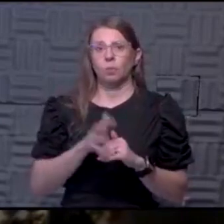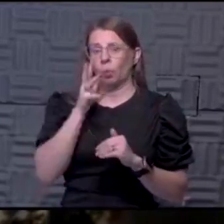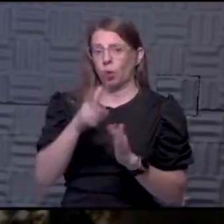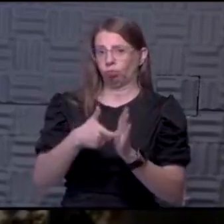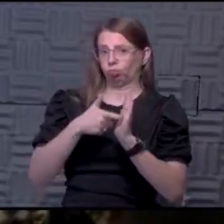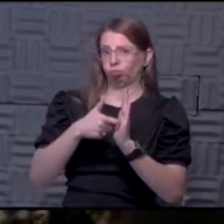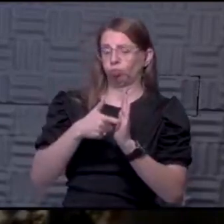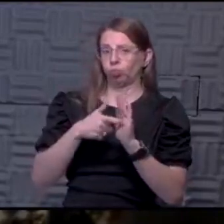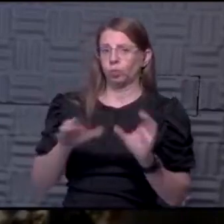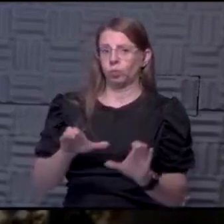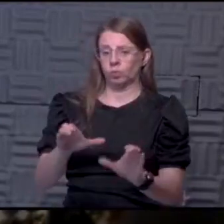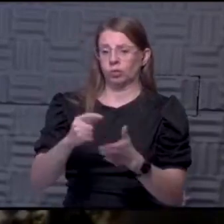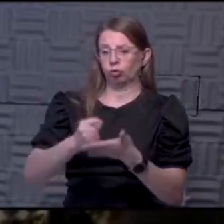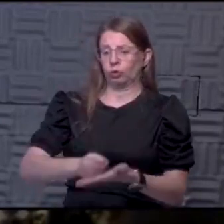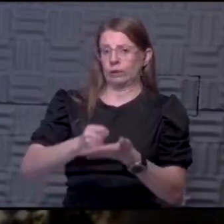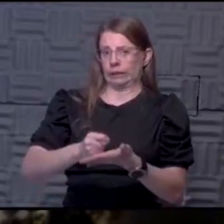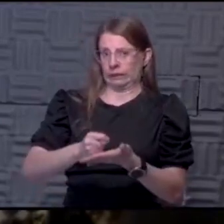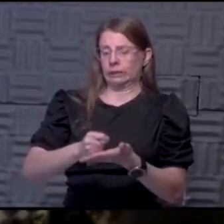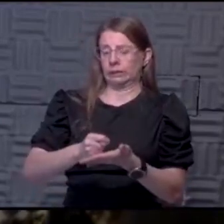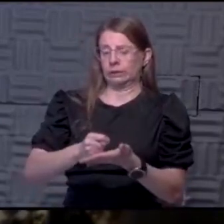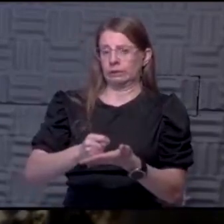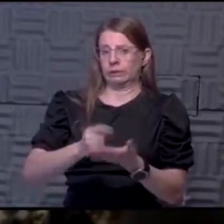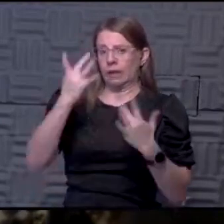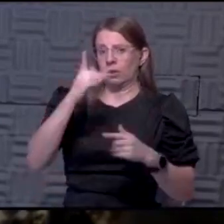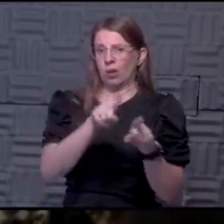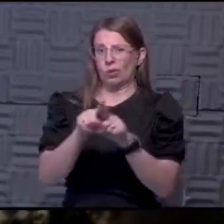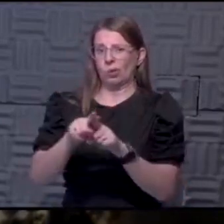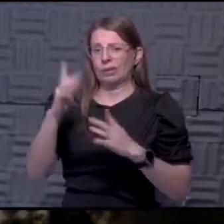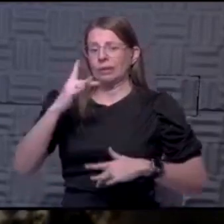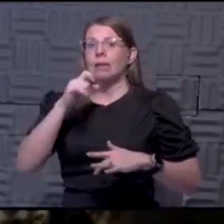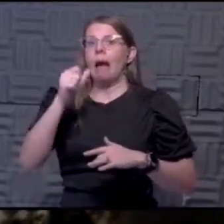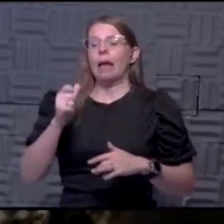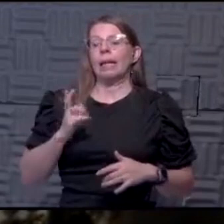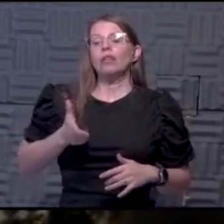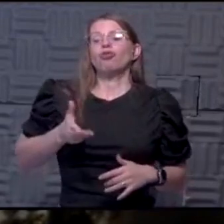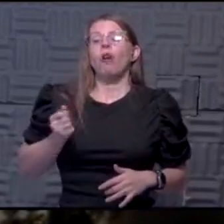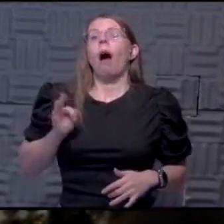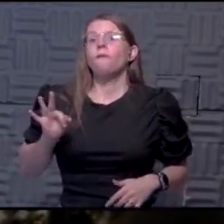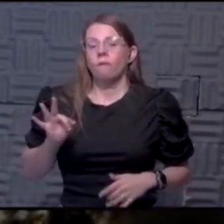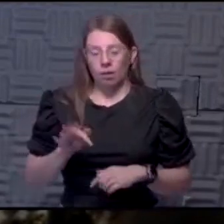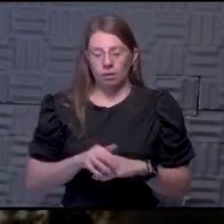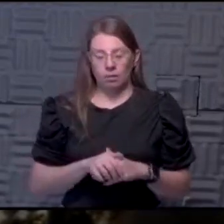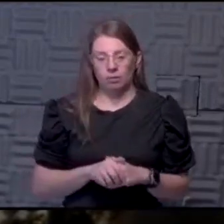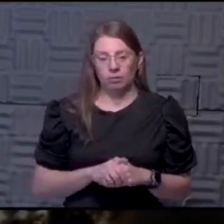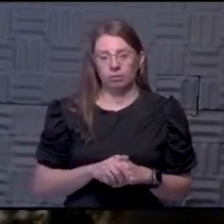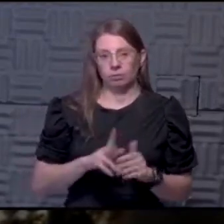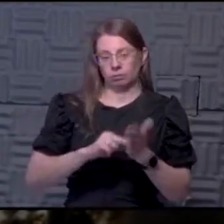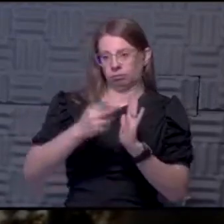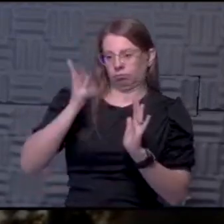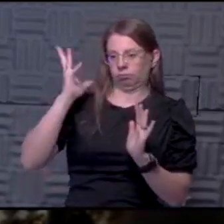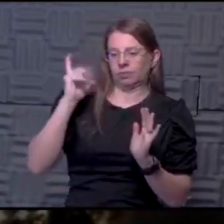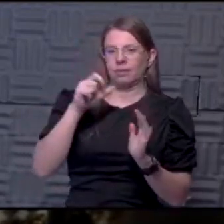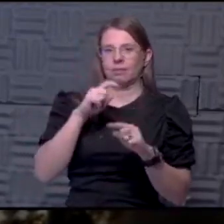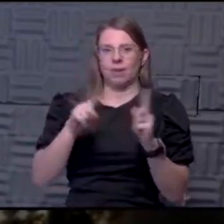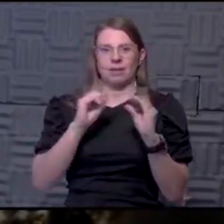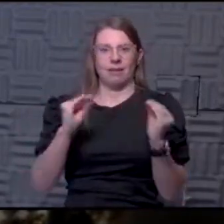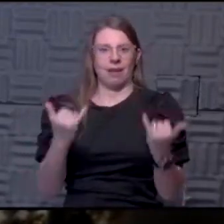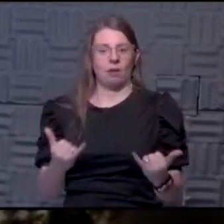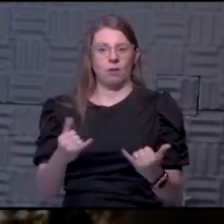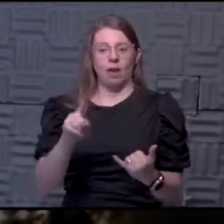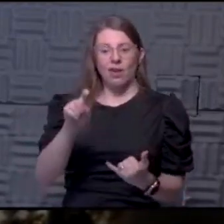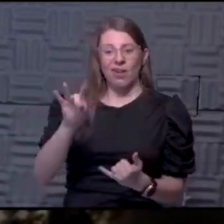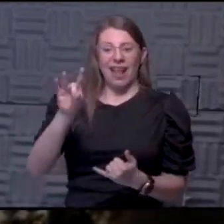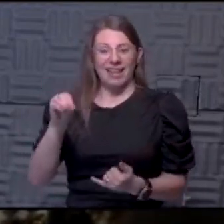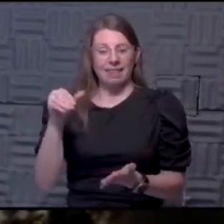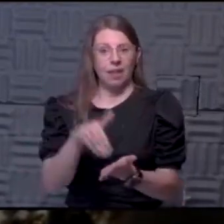require actively being treated illness or diseases and not just a history of. For example, there's 180,000 people with a